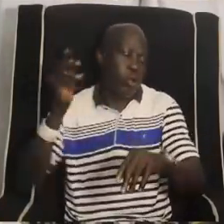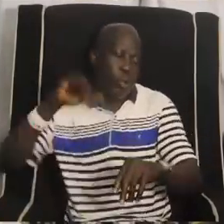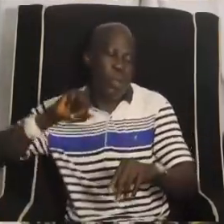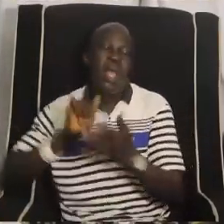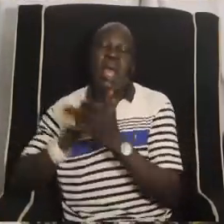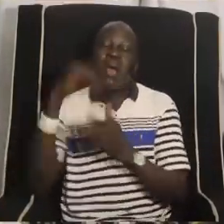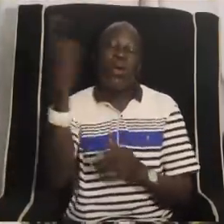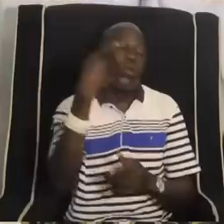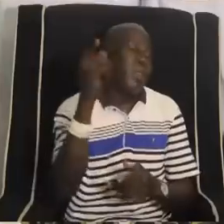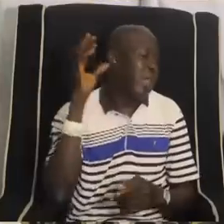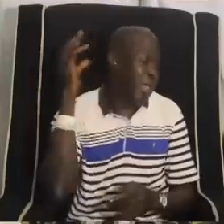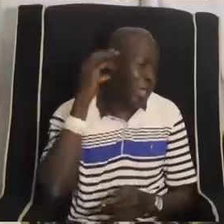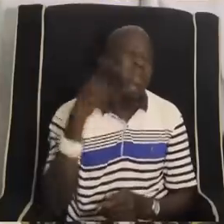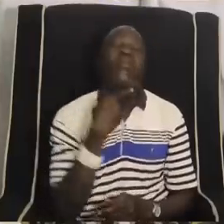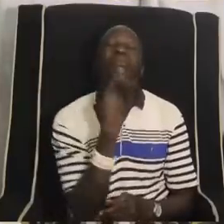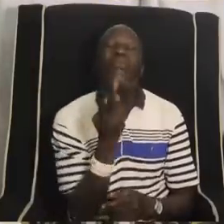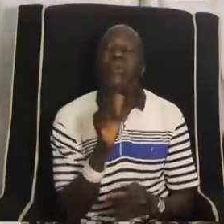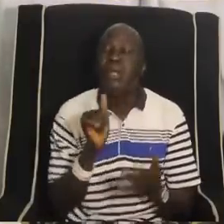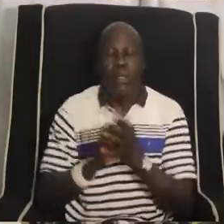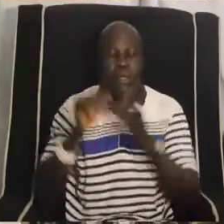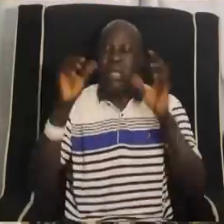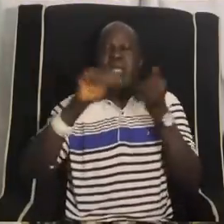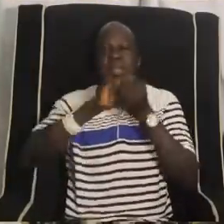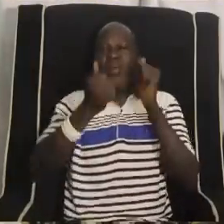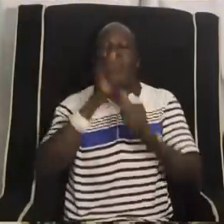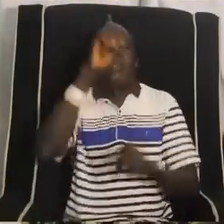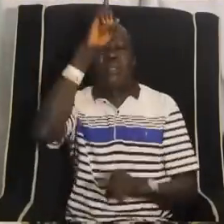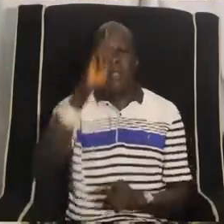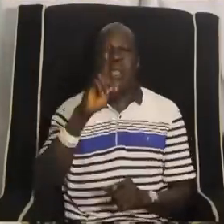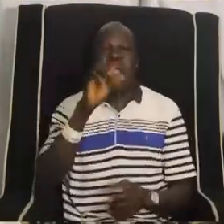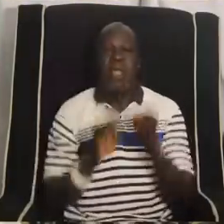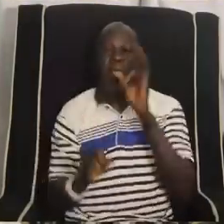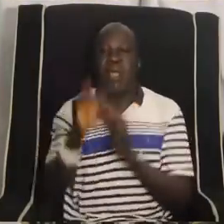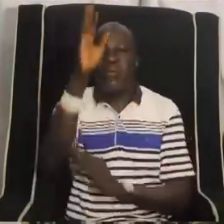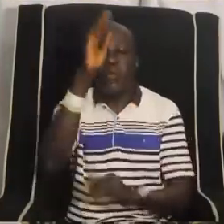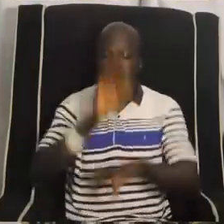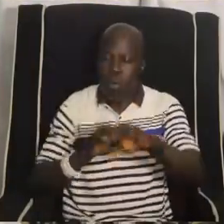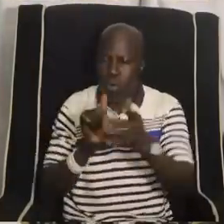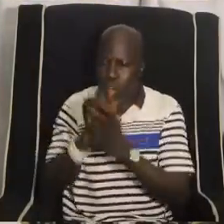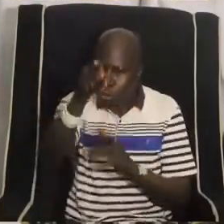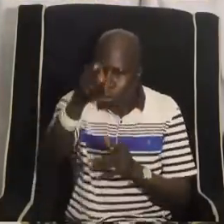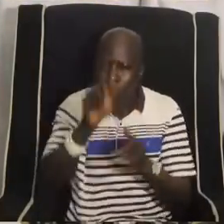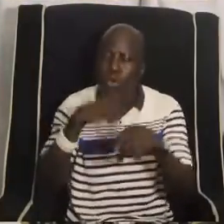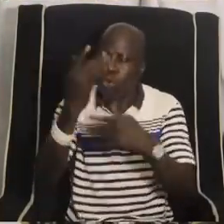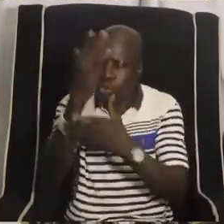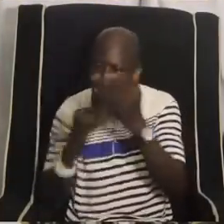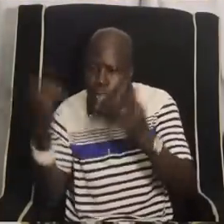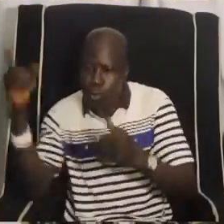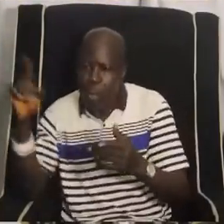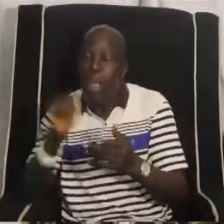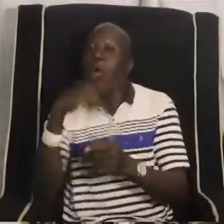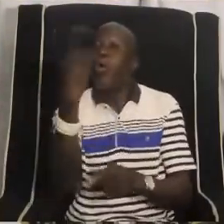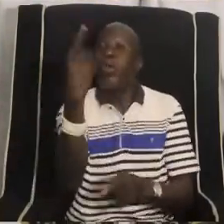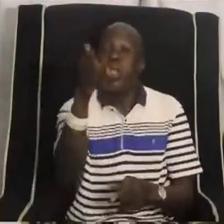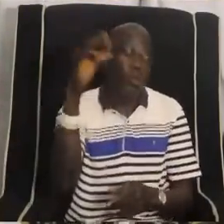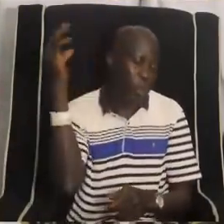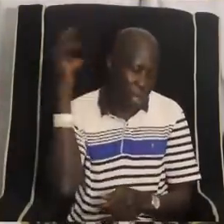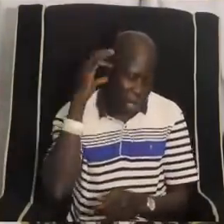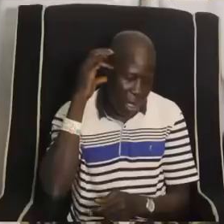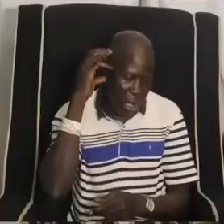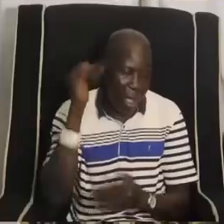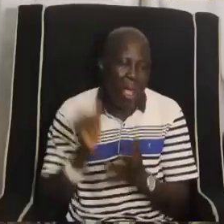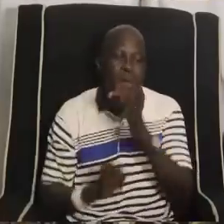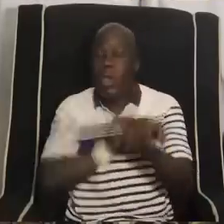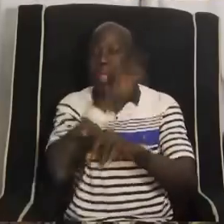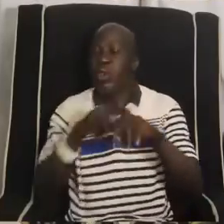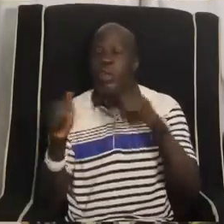me. Èmi nìkan mo gbọ́. I was only one that heard. Ìṣòro tó wà bẹ́ẹ̀ nìyẹn. Bó lọ bá fẹ́ pe ọlọ́bì kan. If God wants to call you to destination. Ìwọ nìkan ló gbọ́. You are the only one that